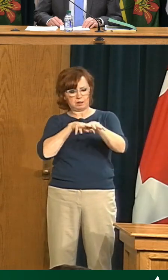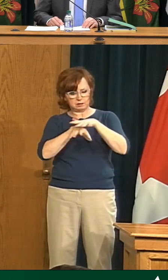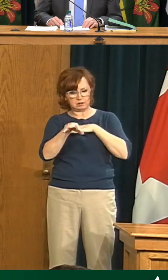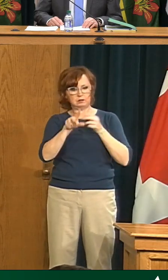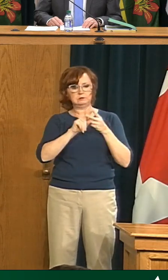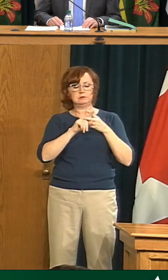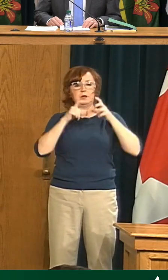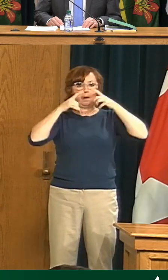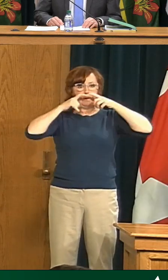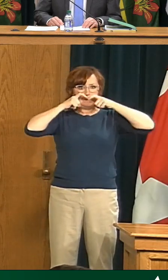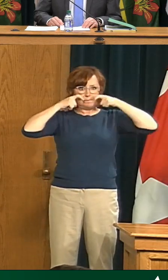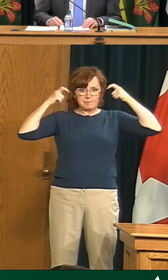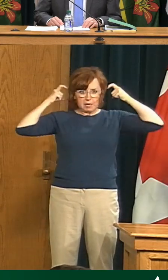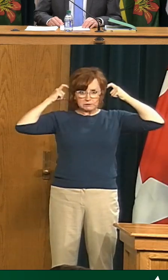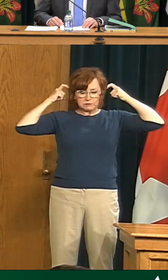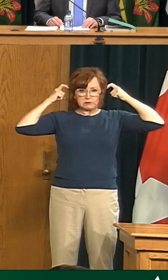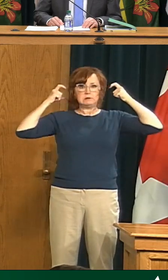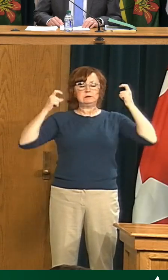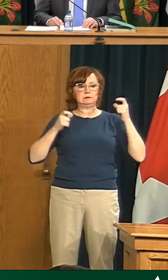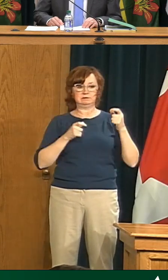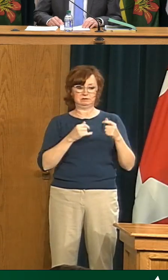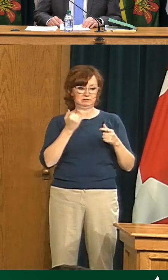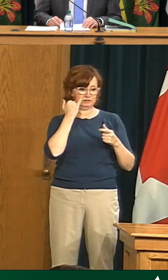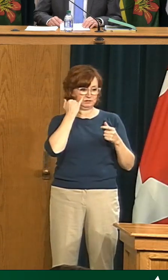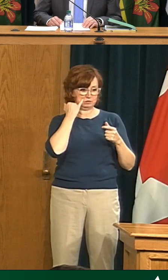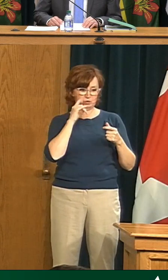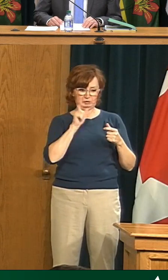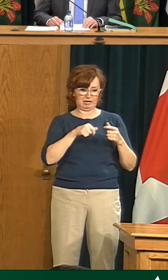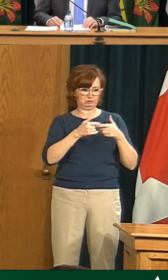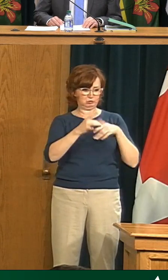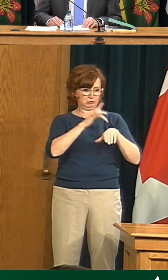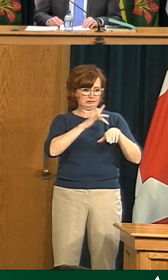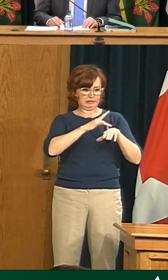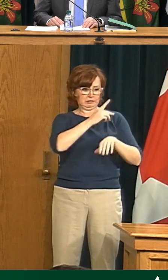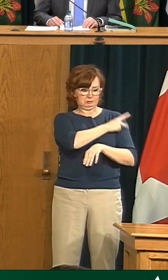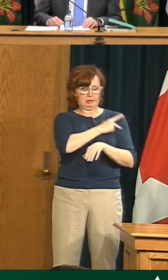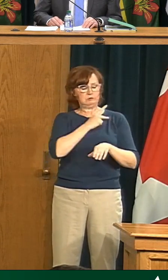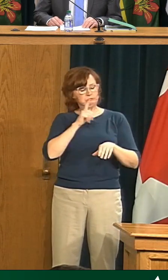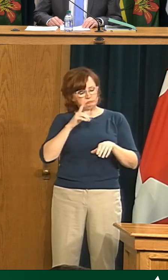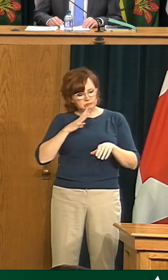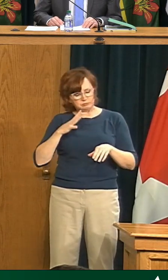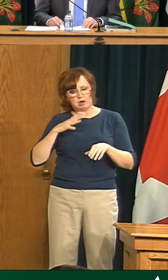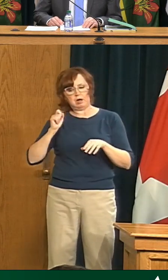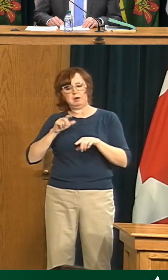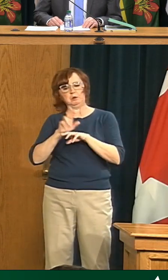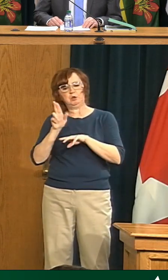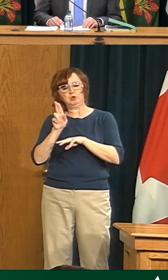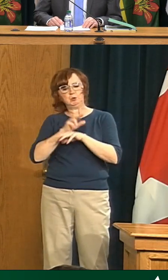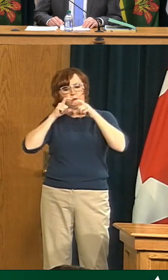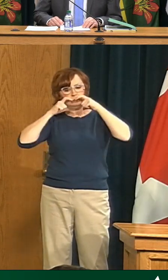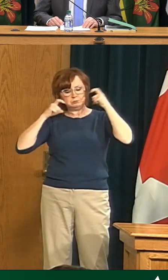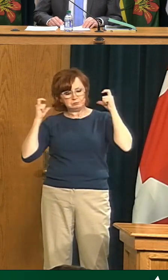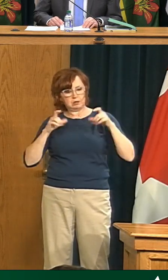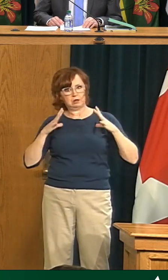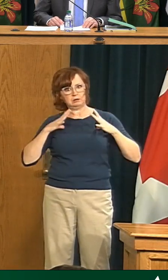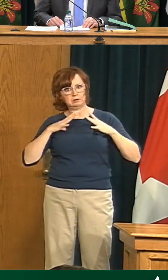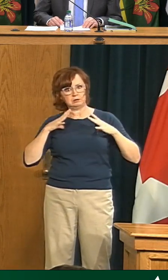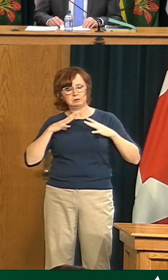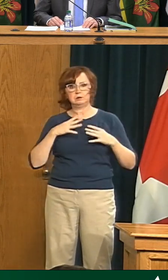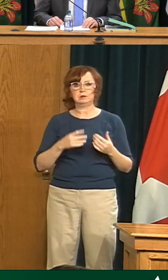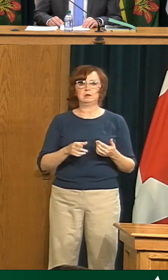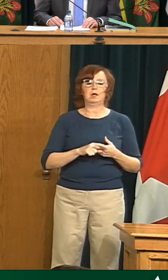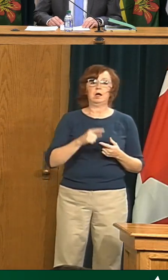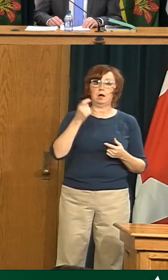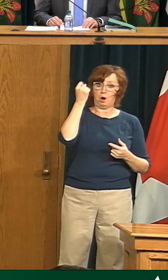masks when physical distancing may not be possible. And because of this, we recognize that it is possible that some